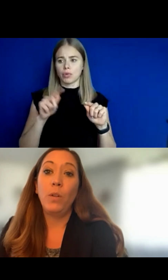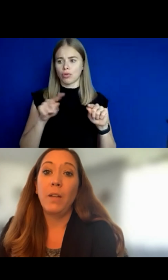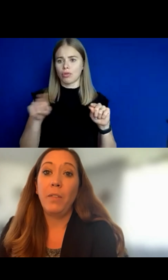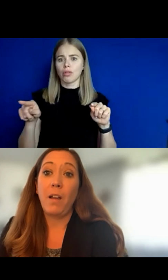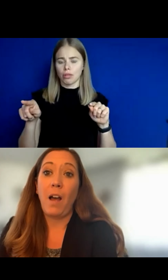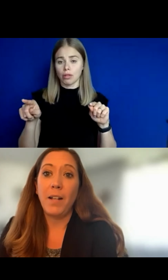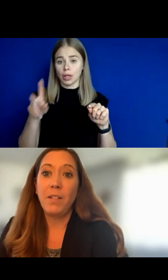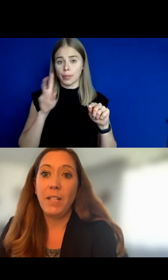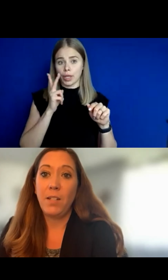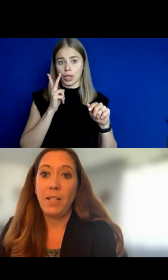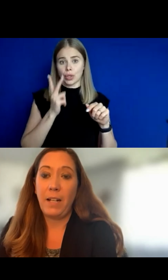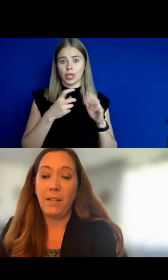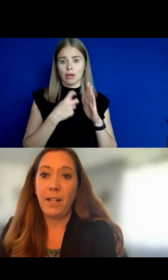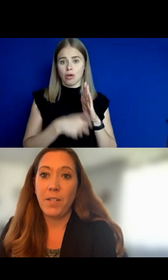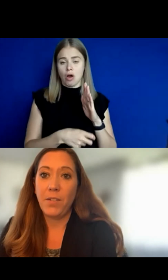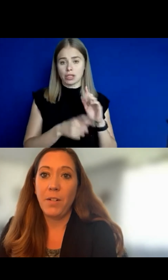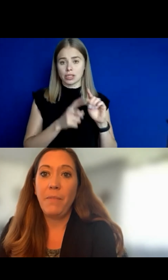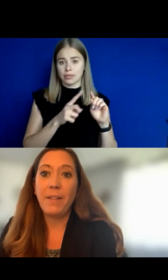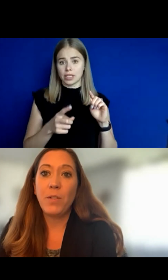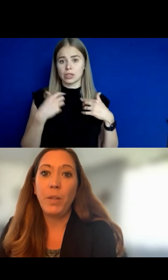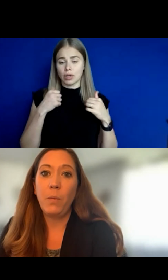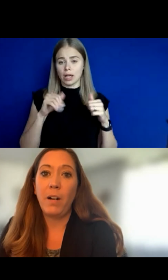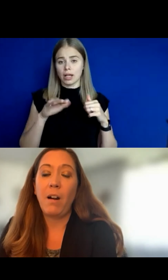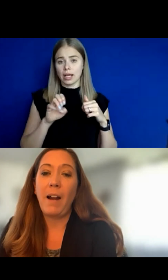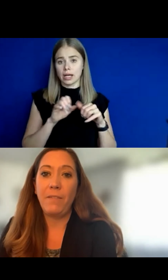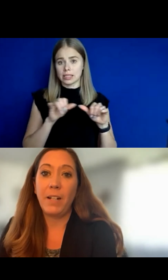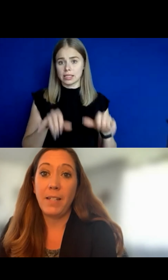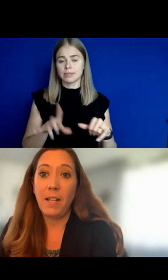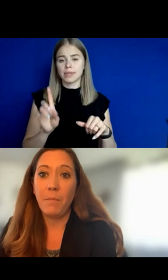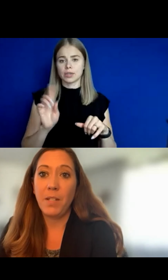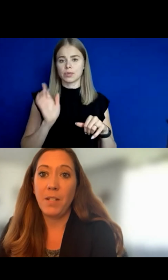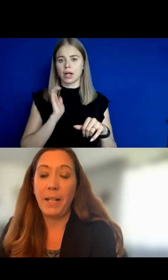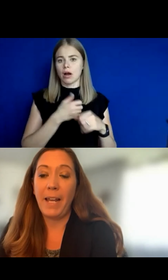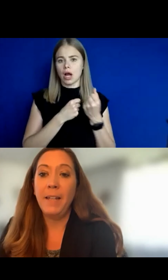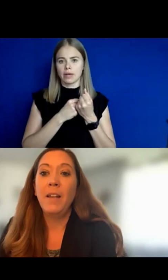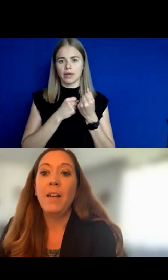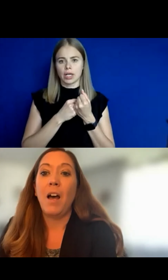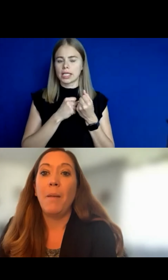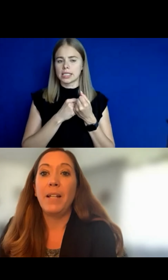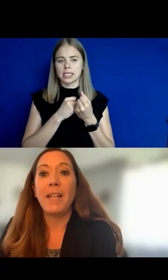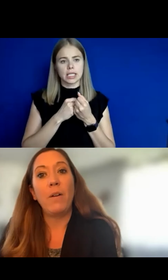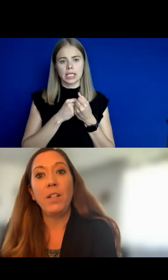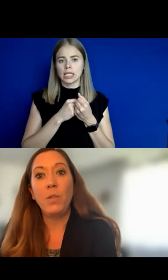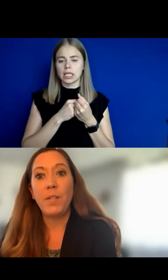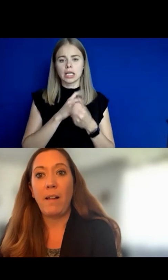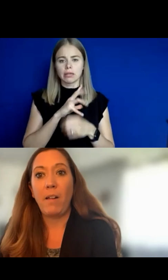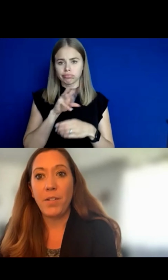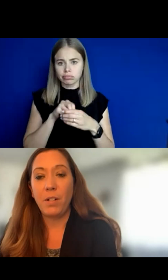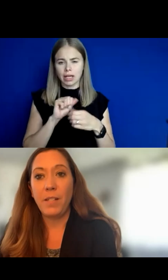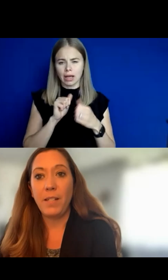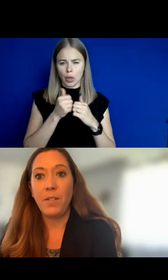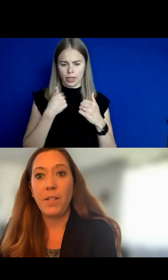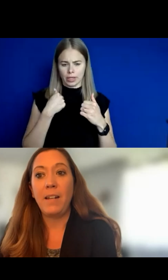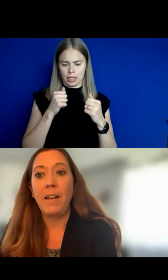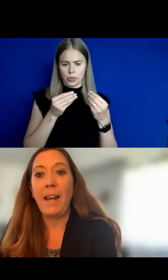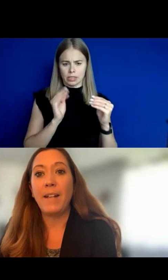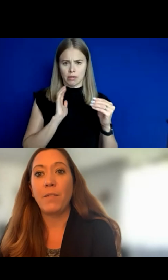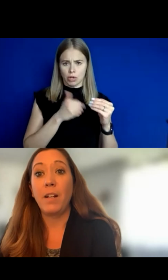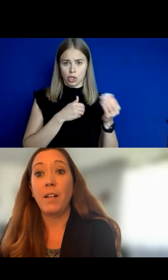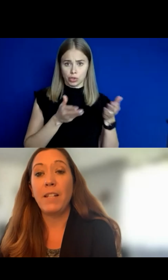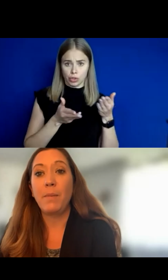When you look at the cost of this to the healthcare system, that's really where our advocacy comes to play. Because how can you sell our services